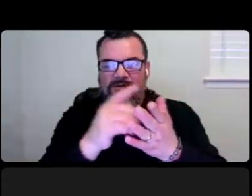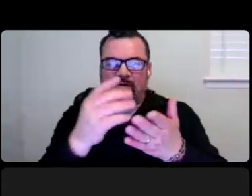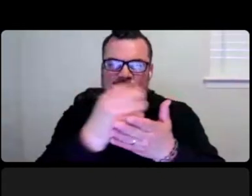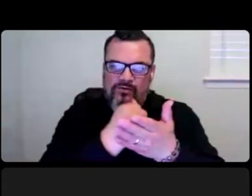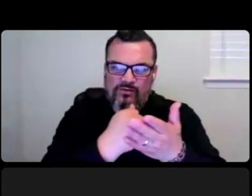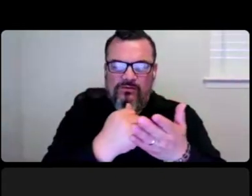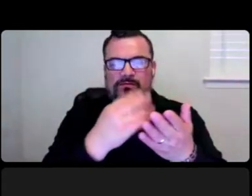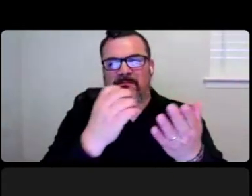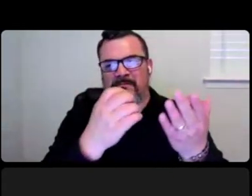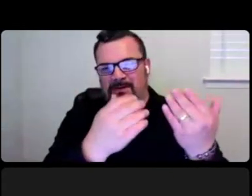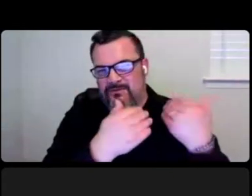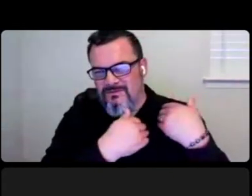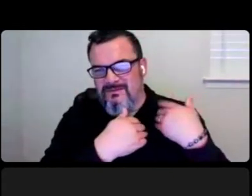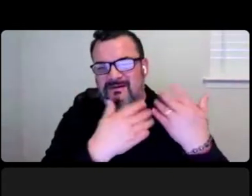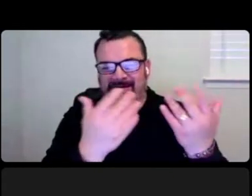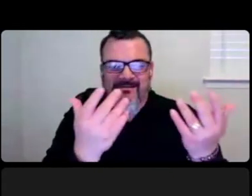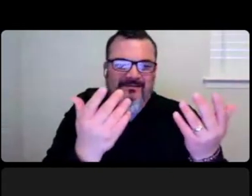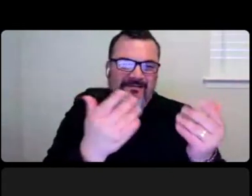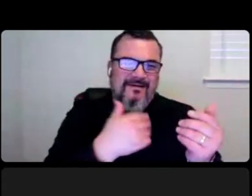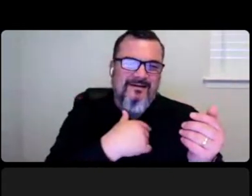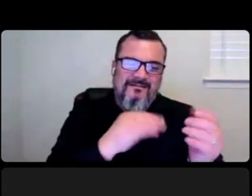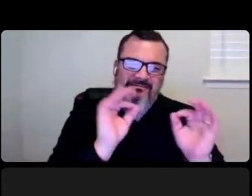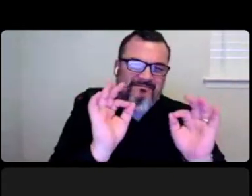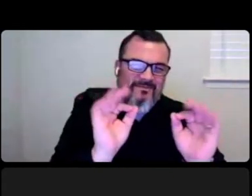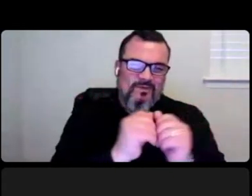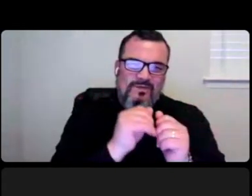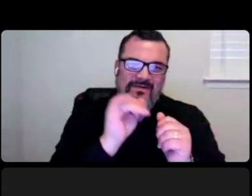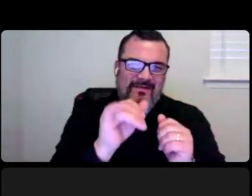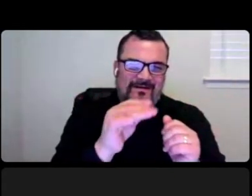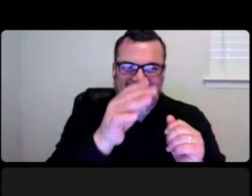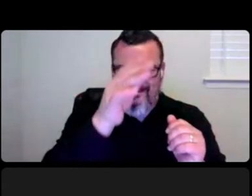wage and be responsible, productive. I'm good with that. Get